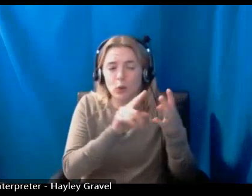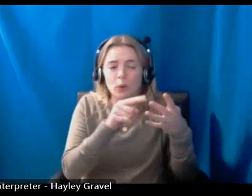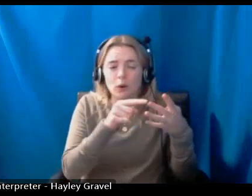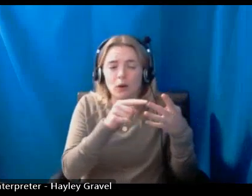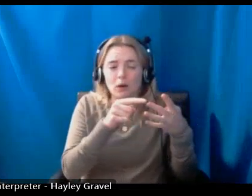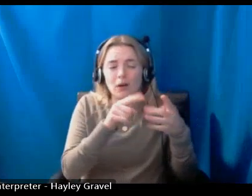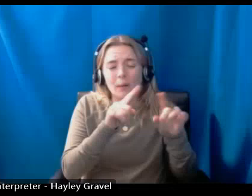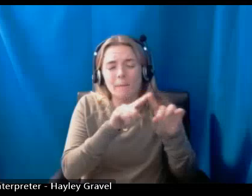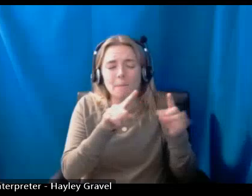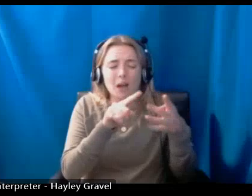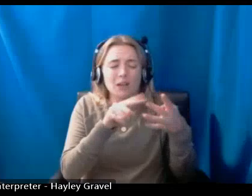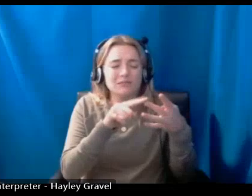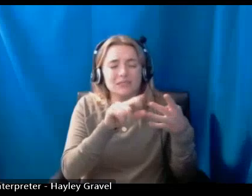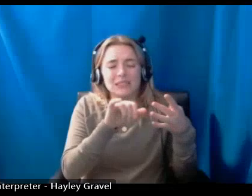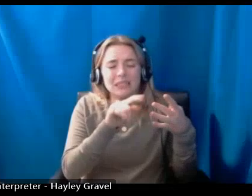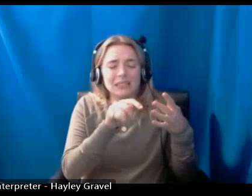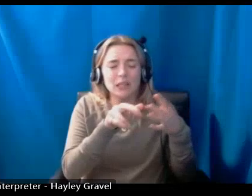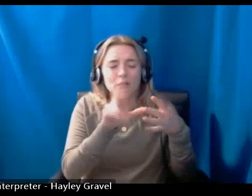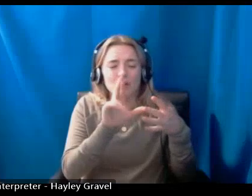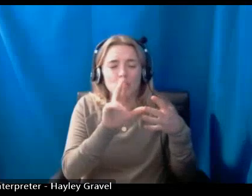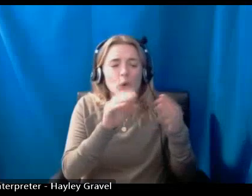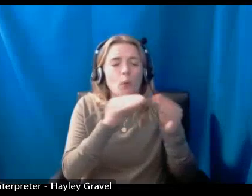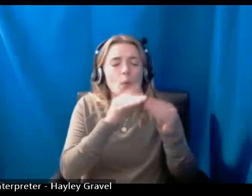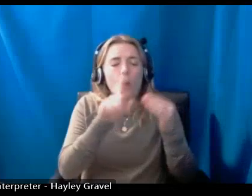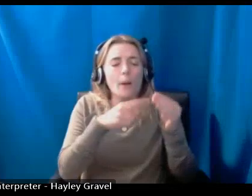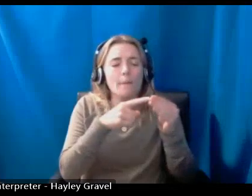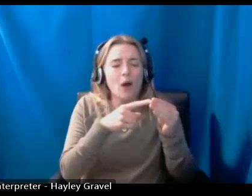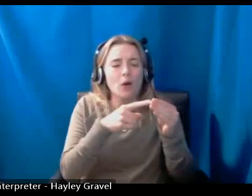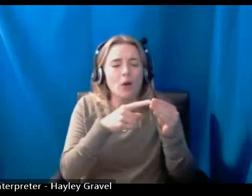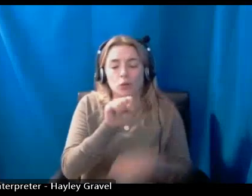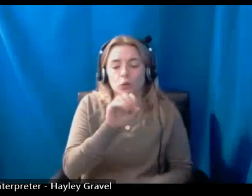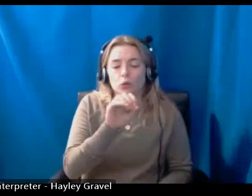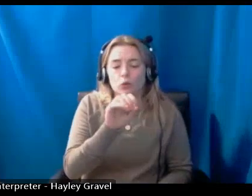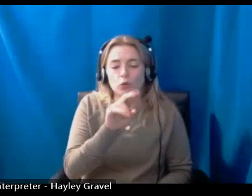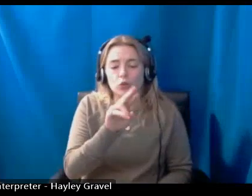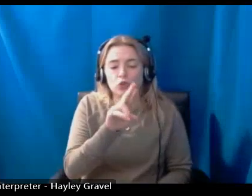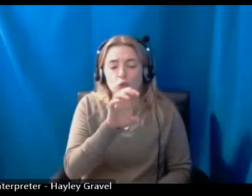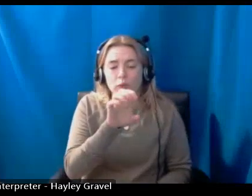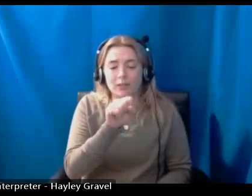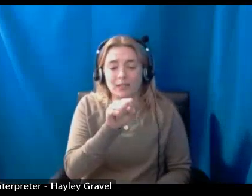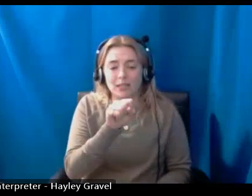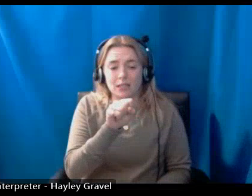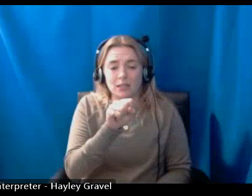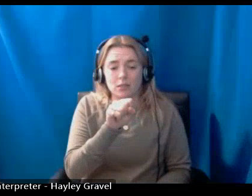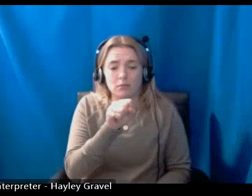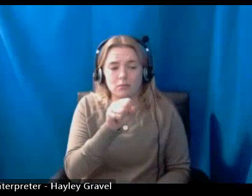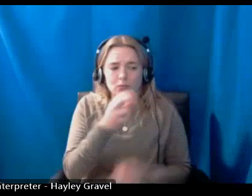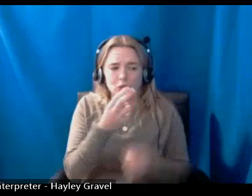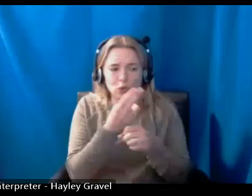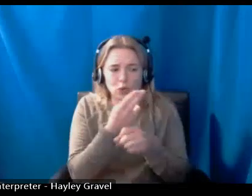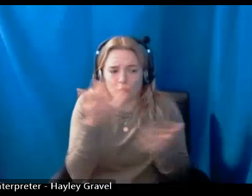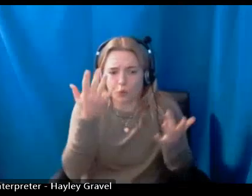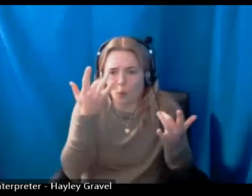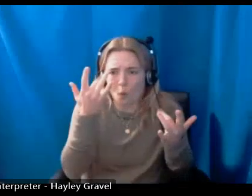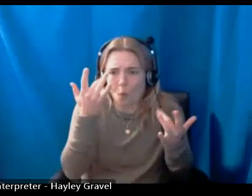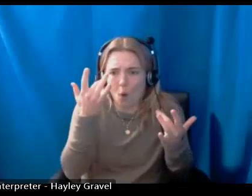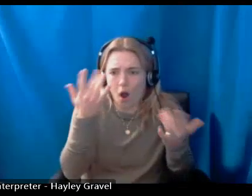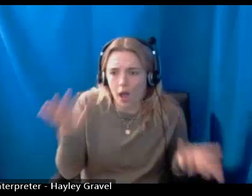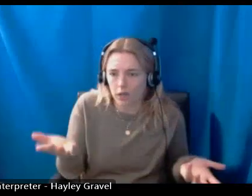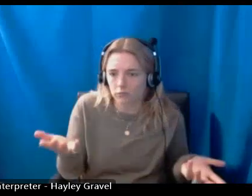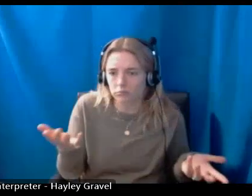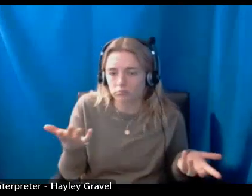specifically connected to why you're using those sources. Okay. But I think any kind of, and I think that's a great